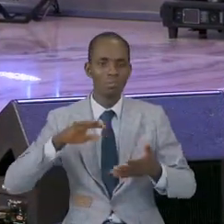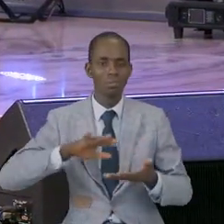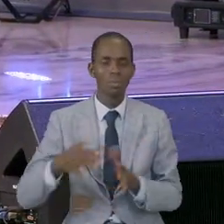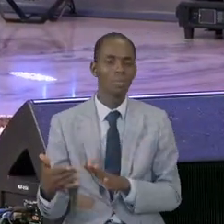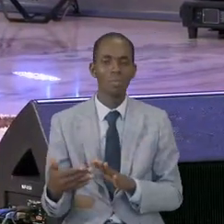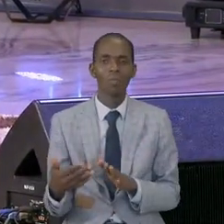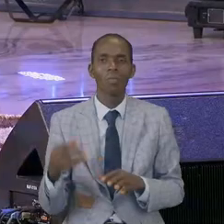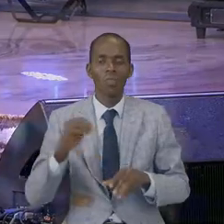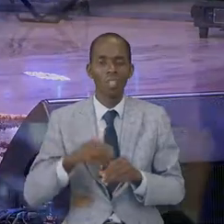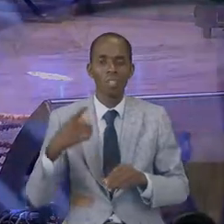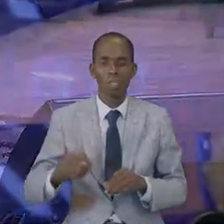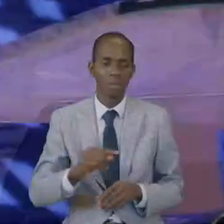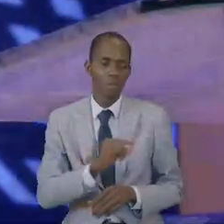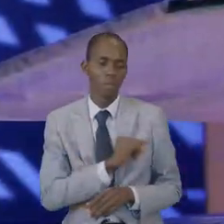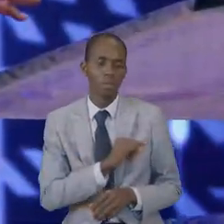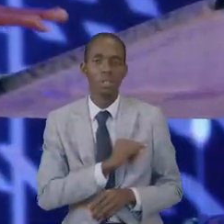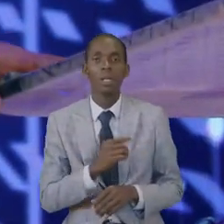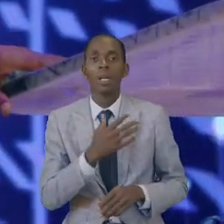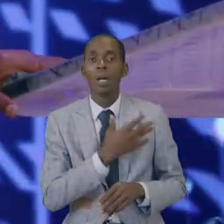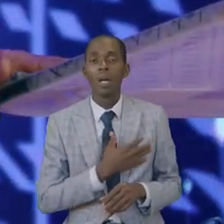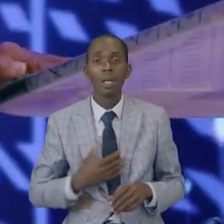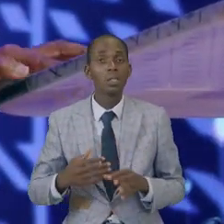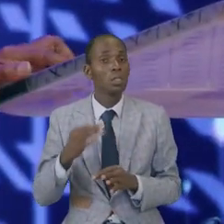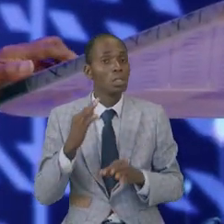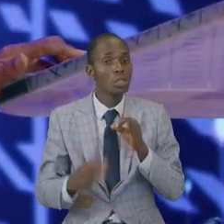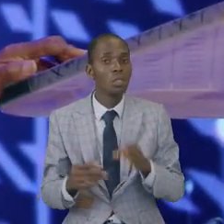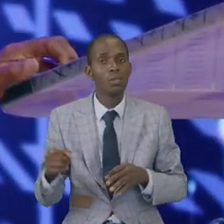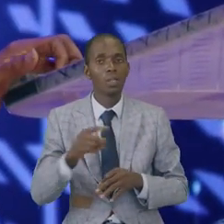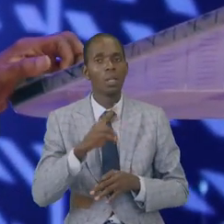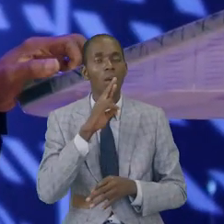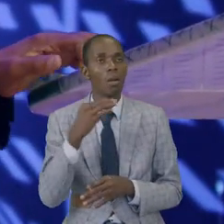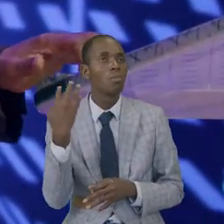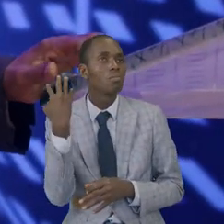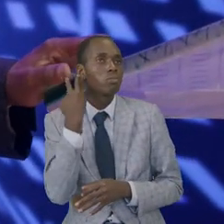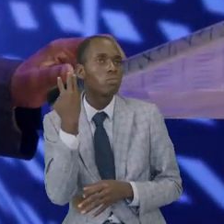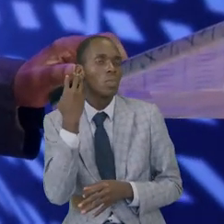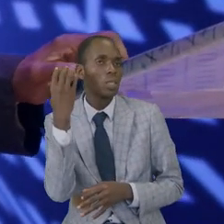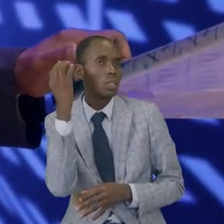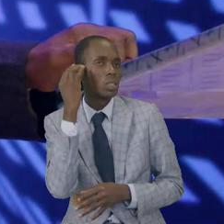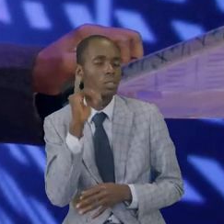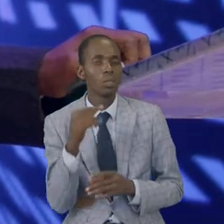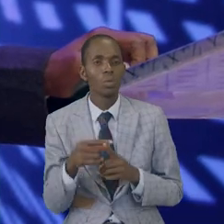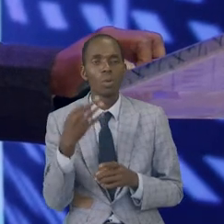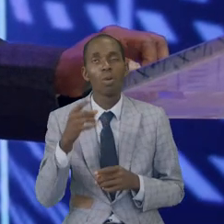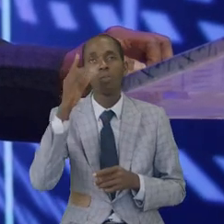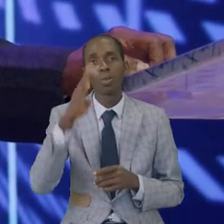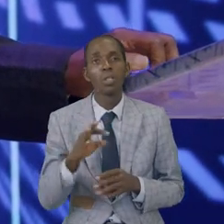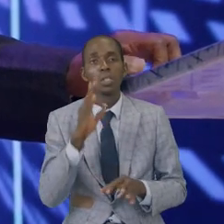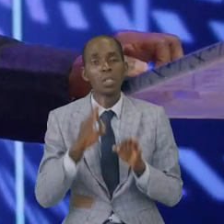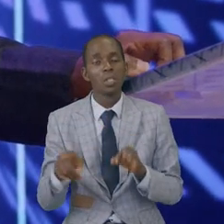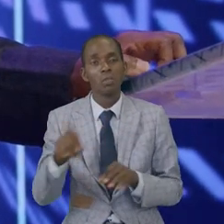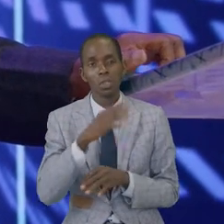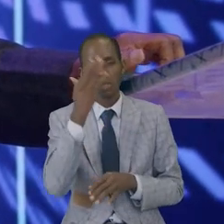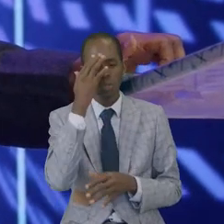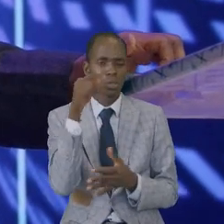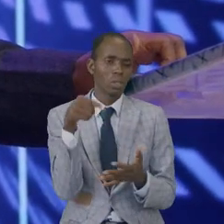are hardened. And therefore, even if they are hearing the word of God, even if they know that this is